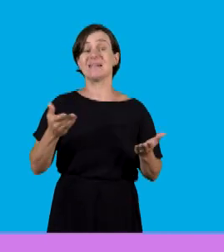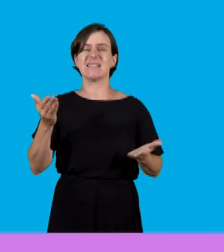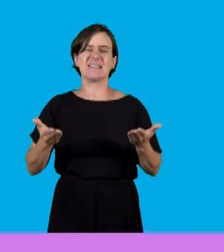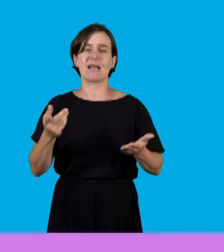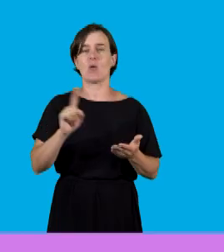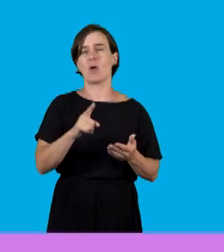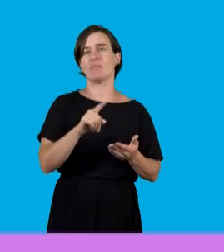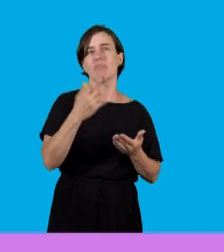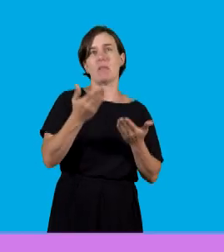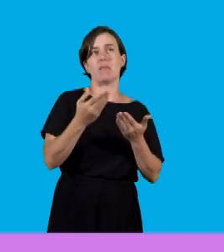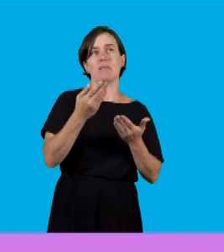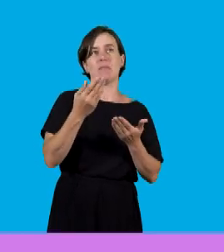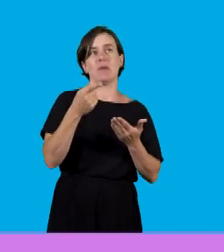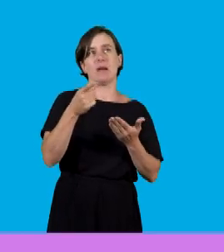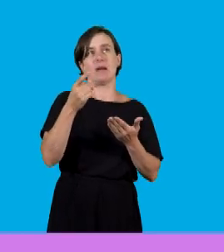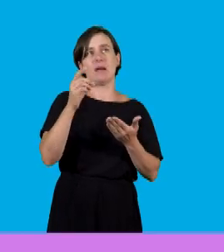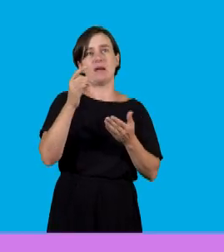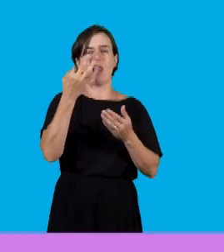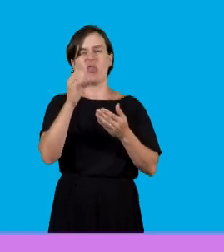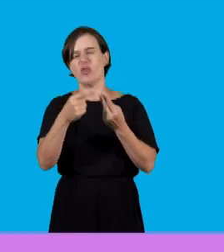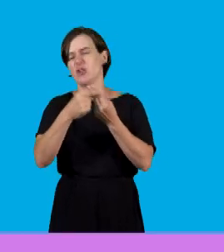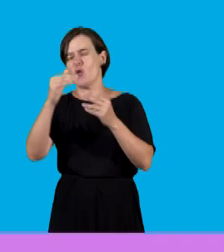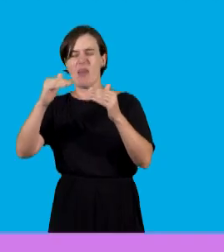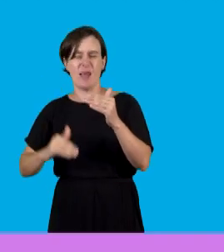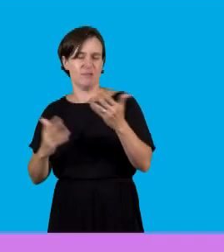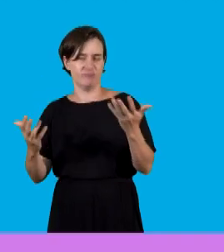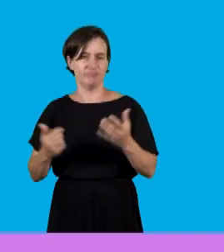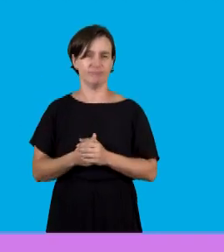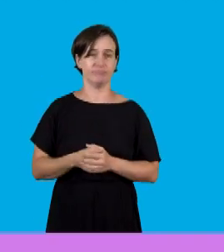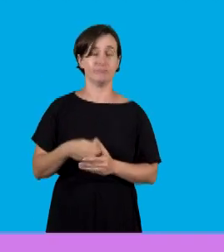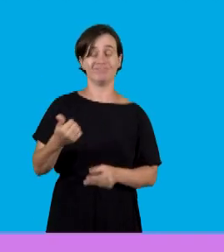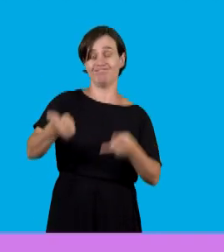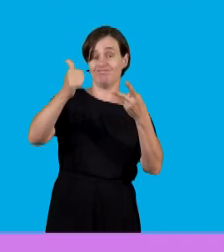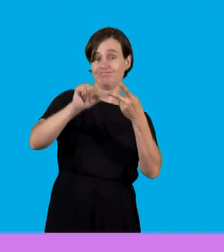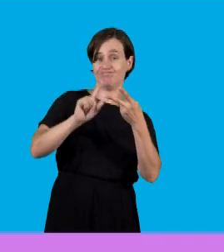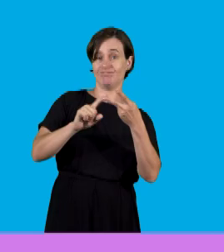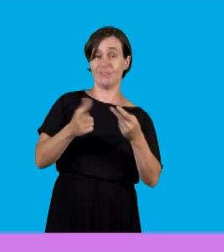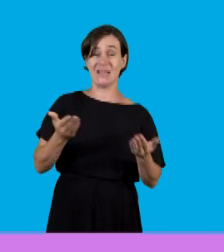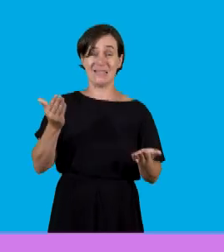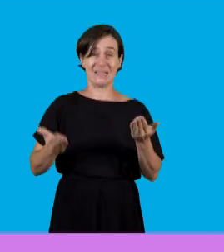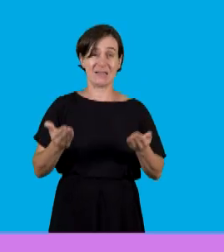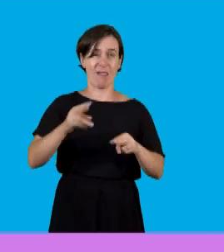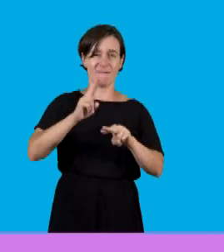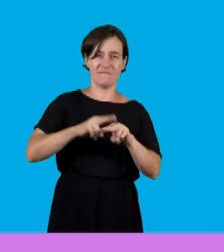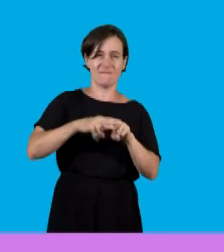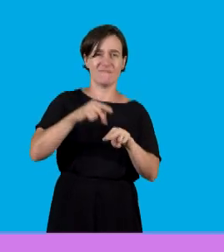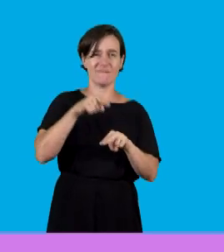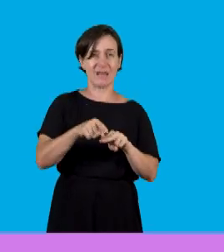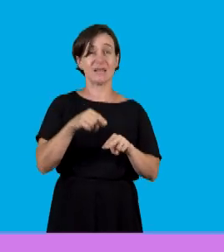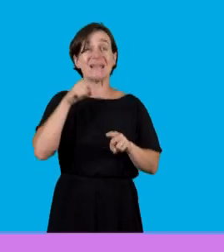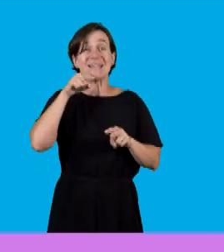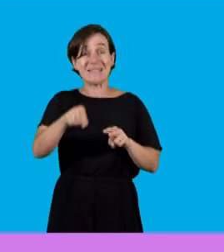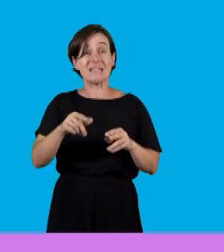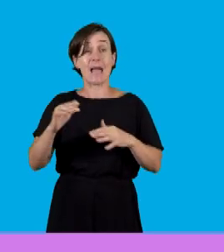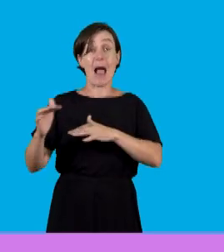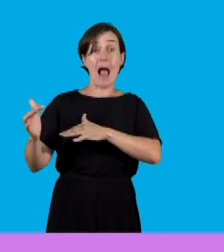is 30 whatever units less than its actual size. Then we go to the scale factor, the factor by which the